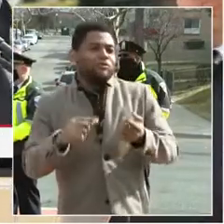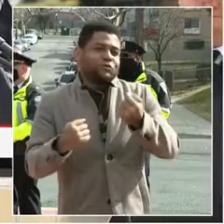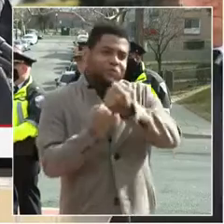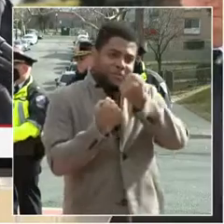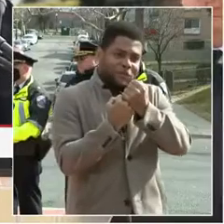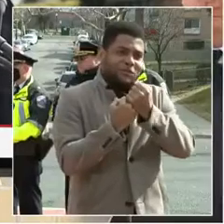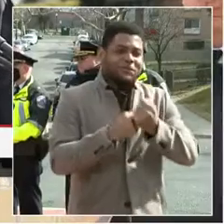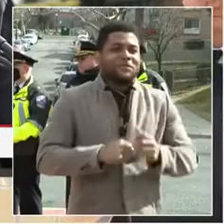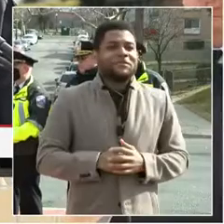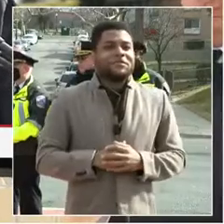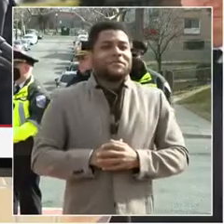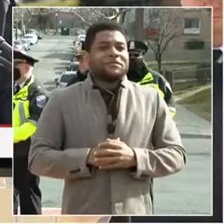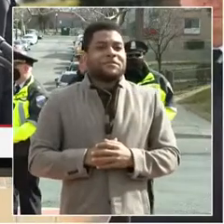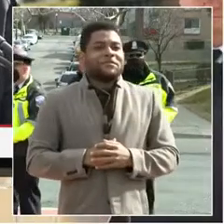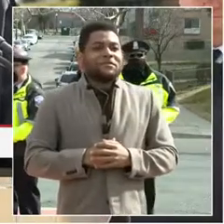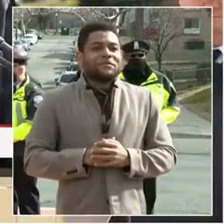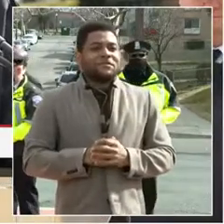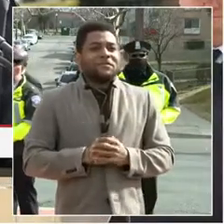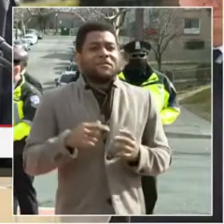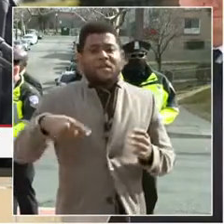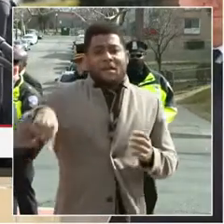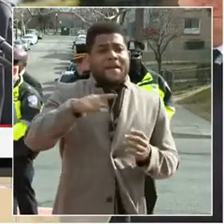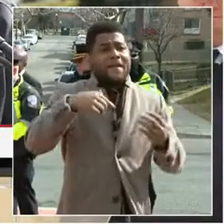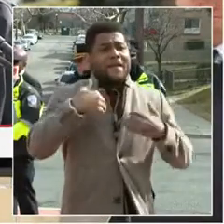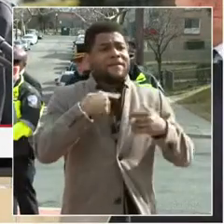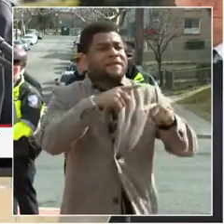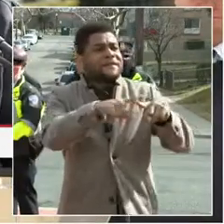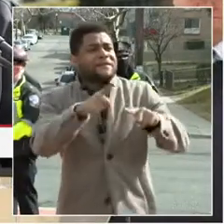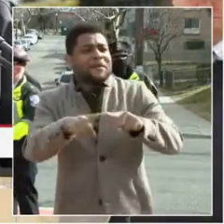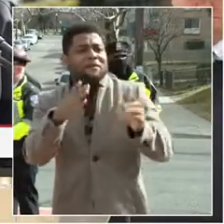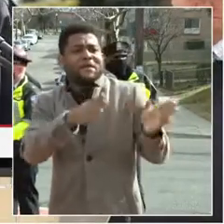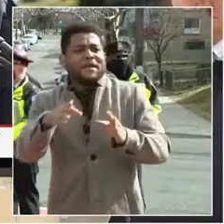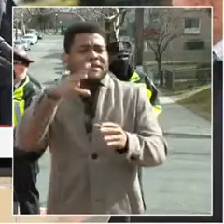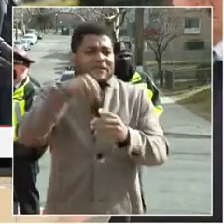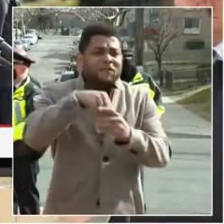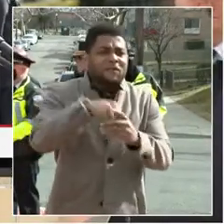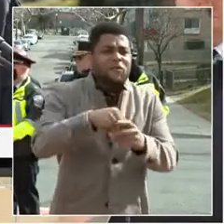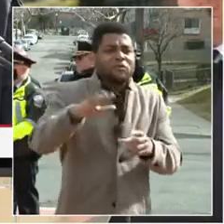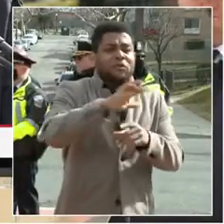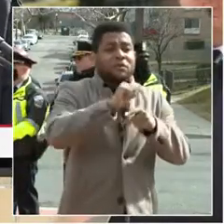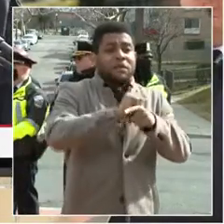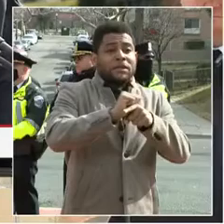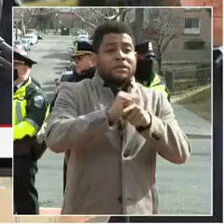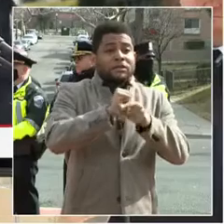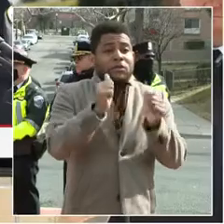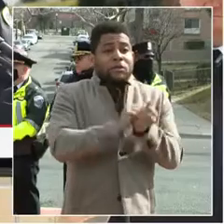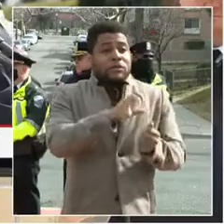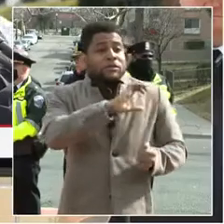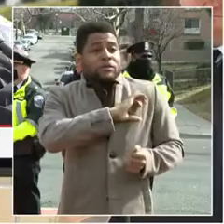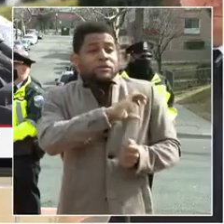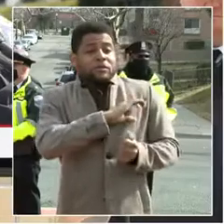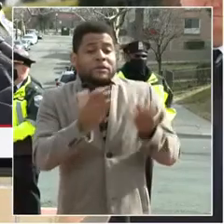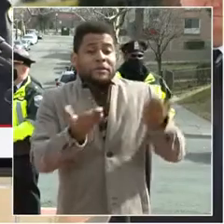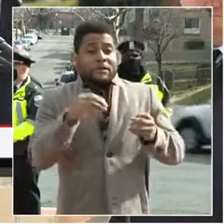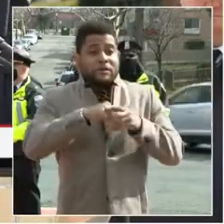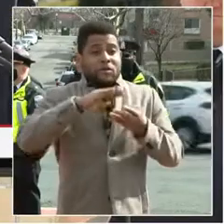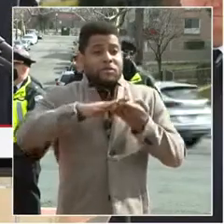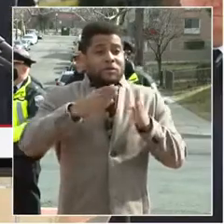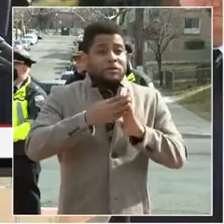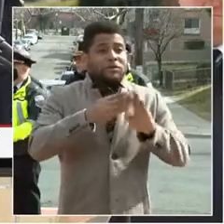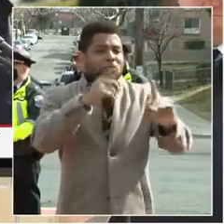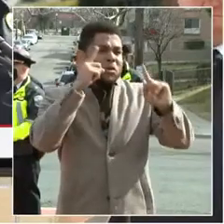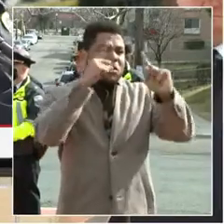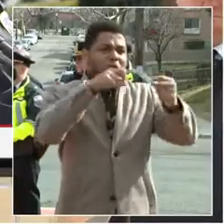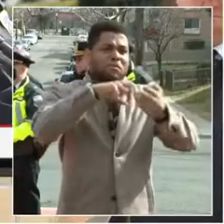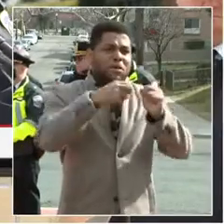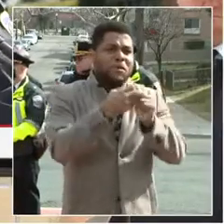plans that are intelligence-led, incorporating the best practices of community policing, problem solving, hotspot policing,